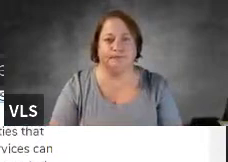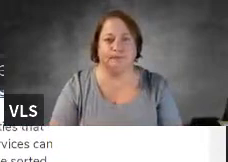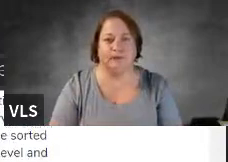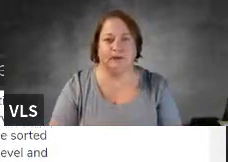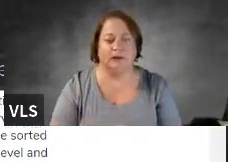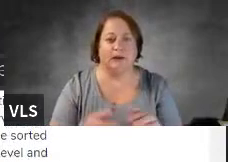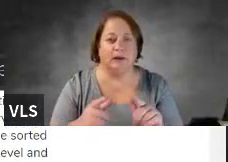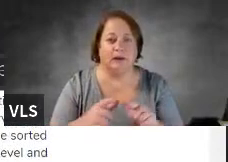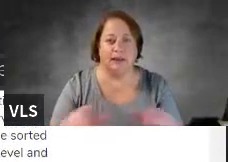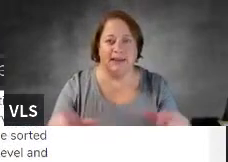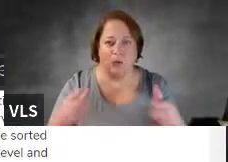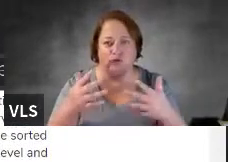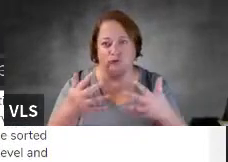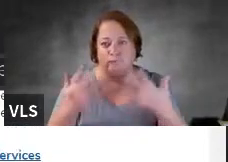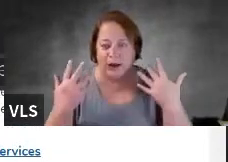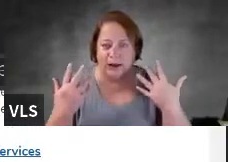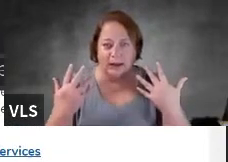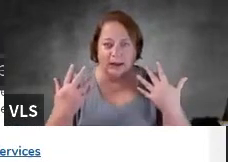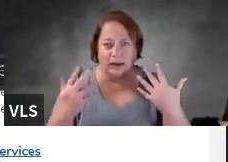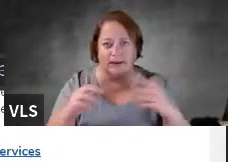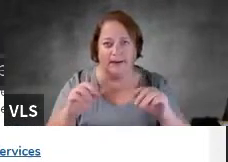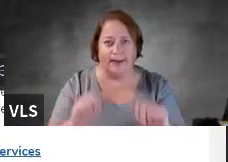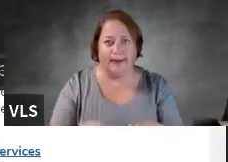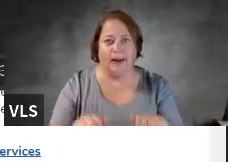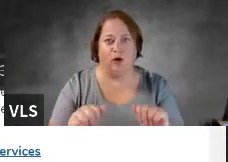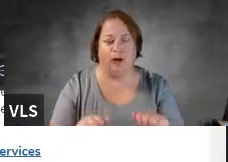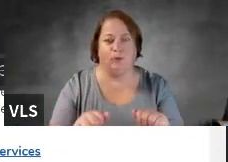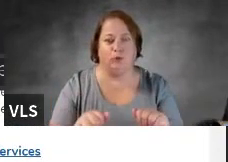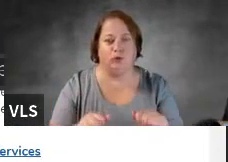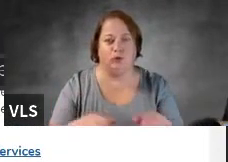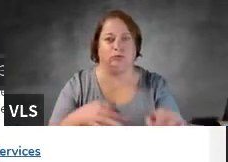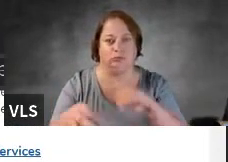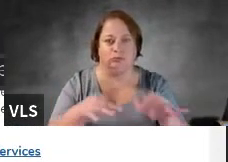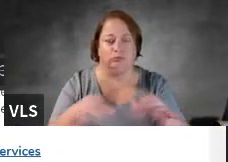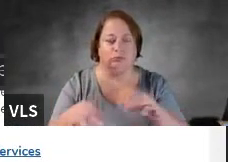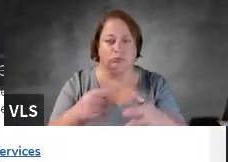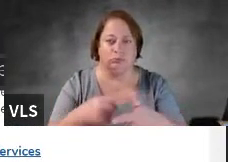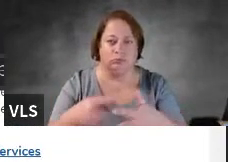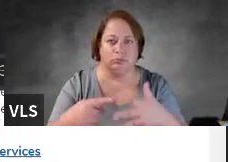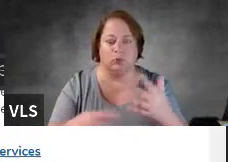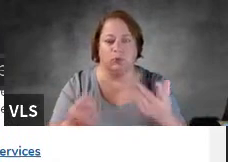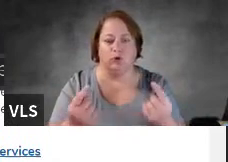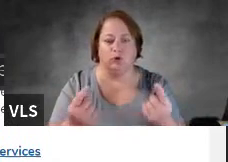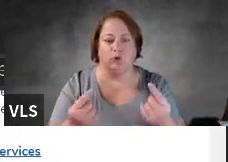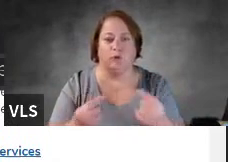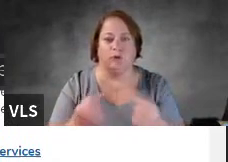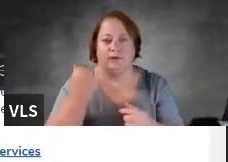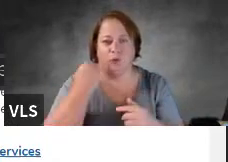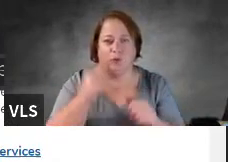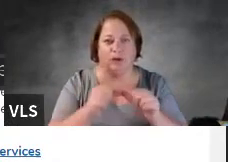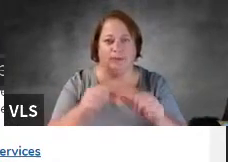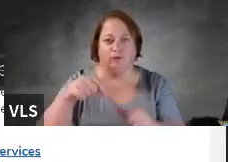language friendly, that are able to walk you step by step. If you keep scrolling down,